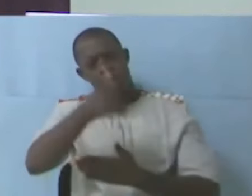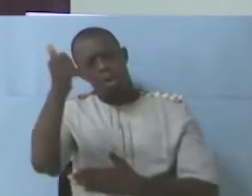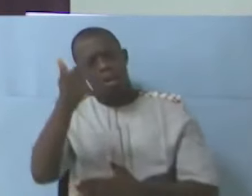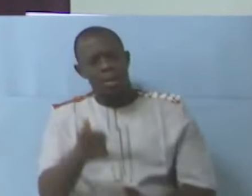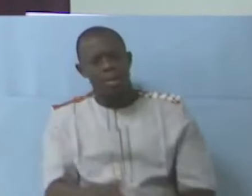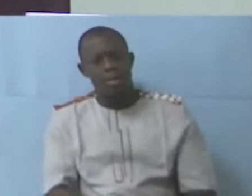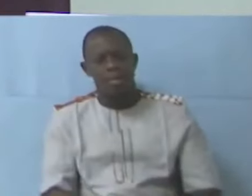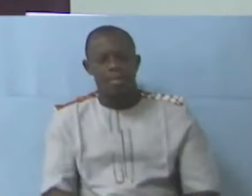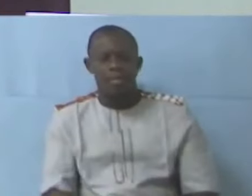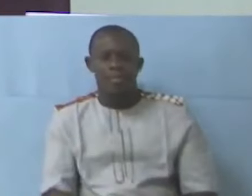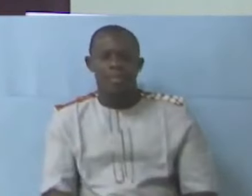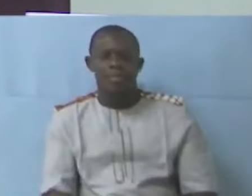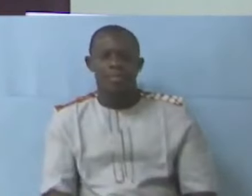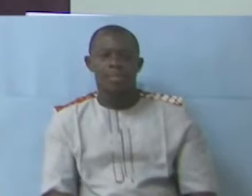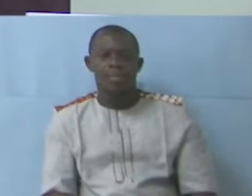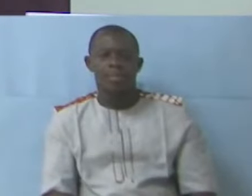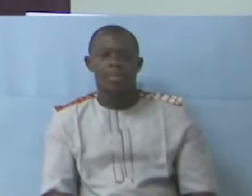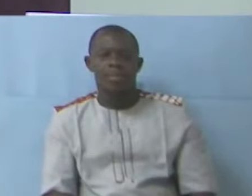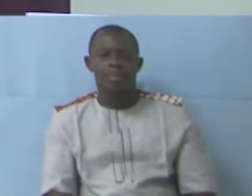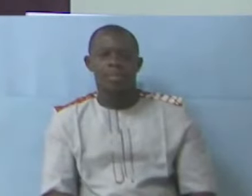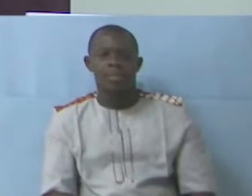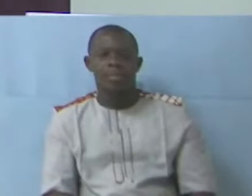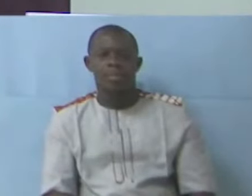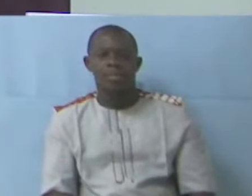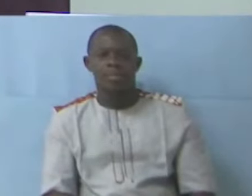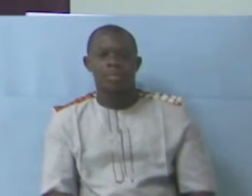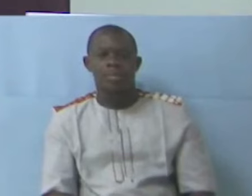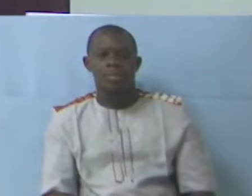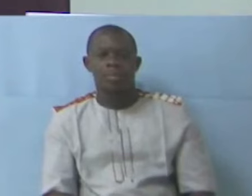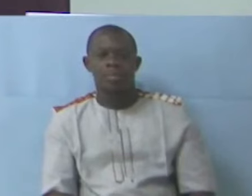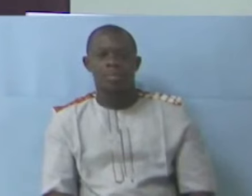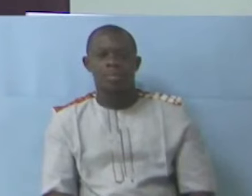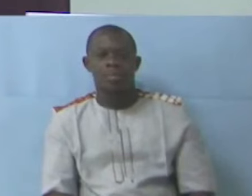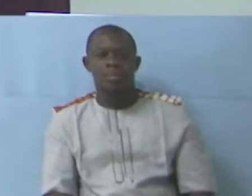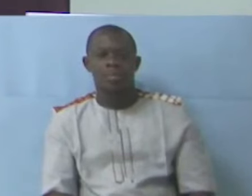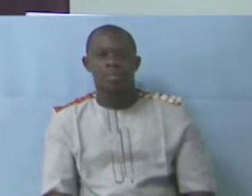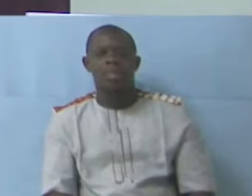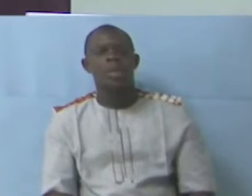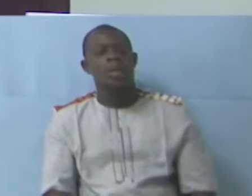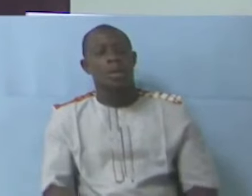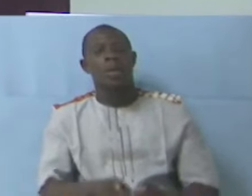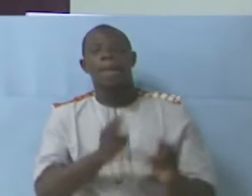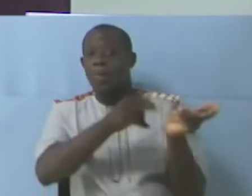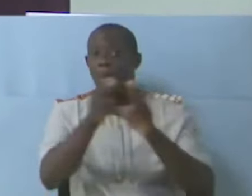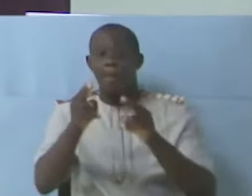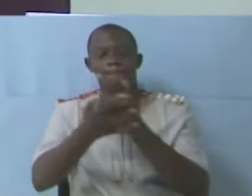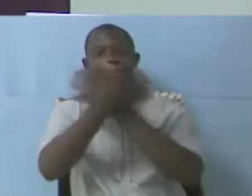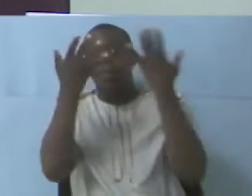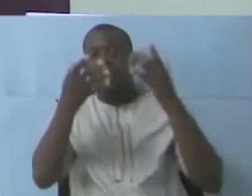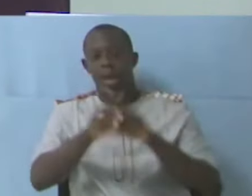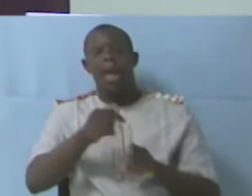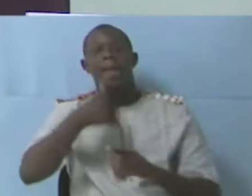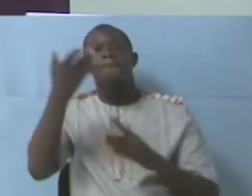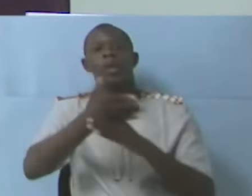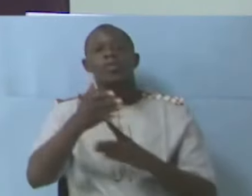bal. Sorti bari won nañ but I guess that ne bu ko laal ci bopam bi mom moko ray. There were many shots but I believe